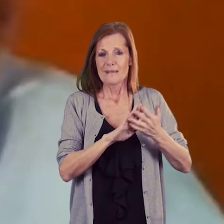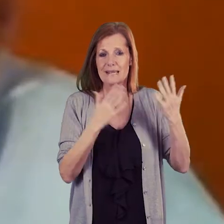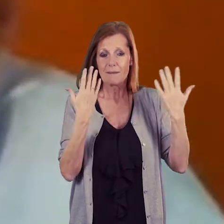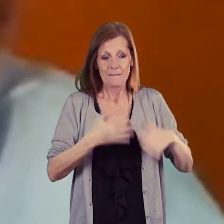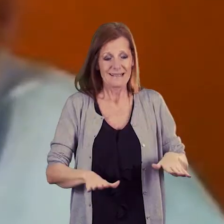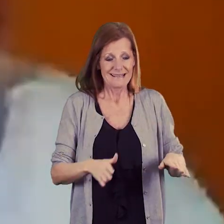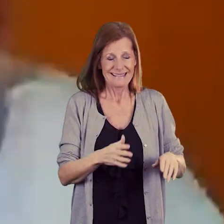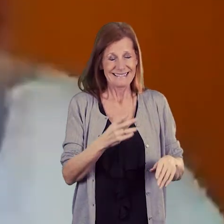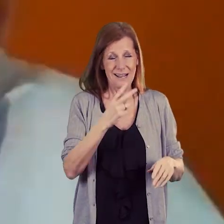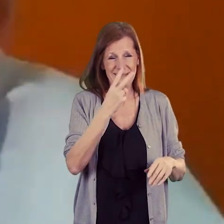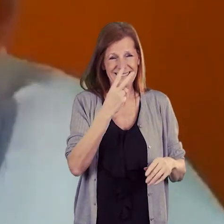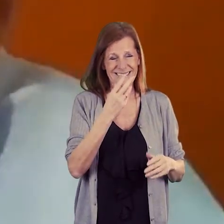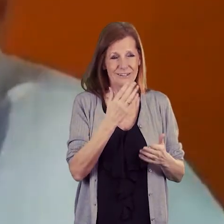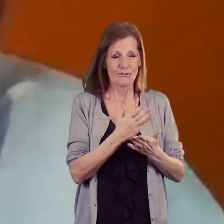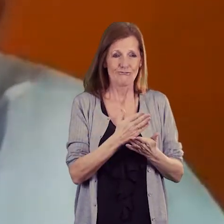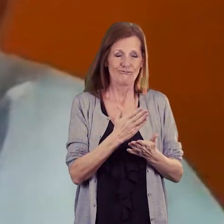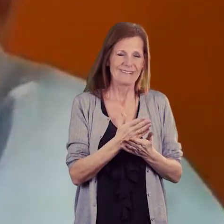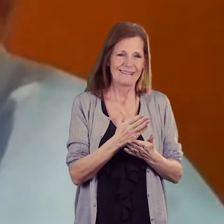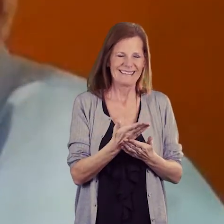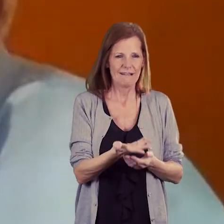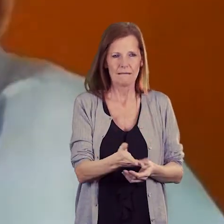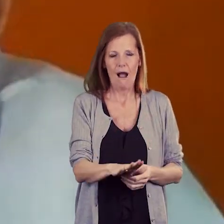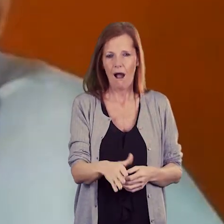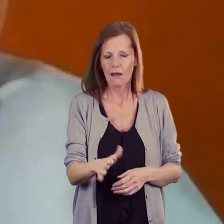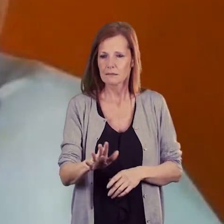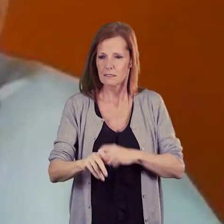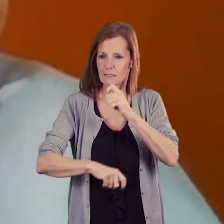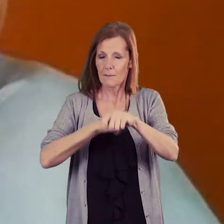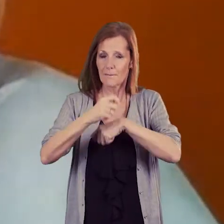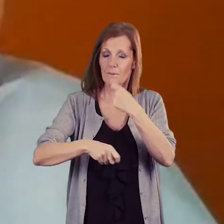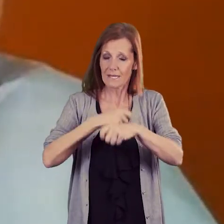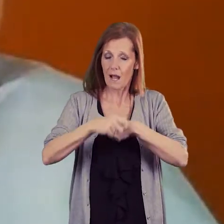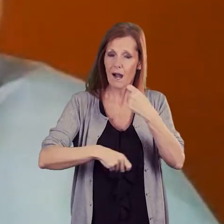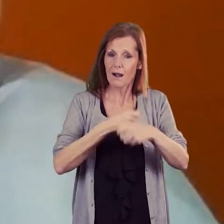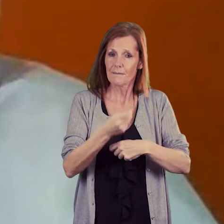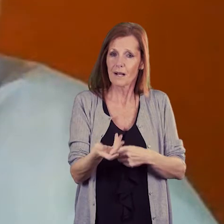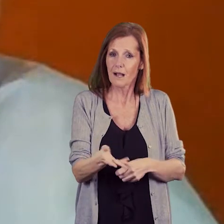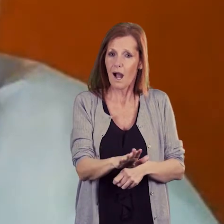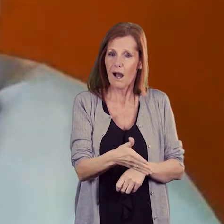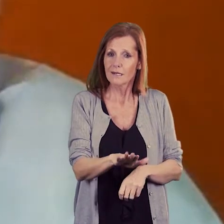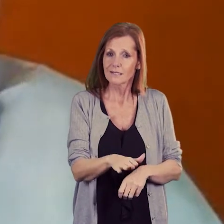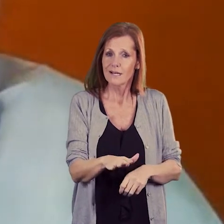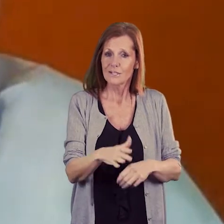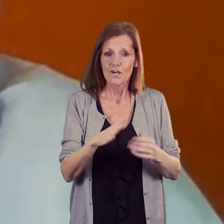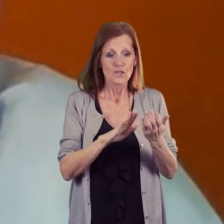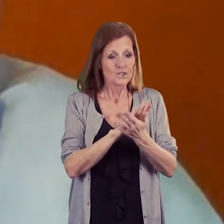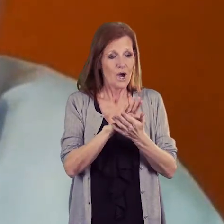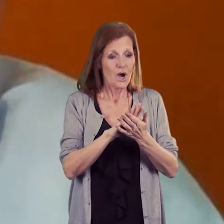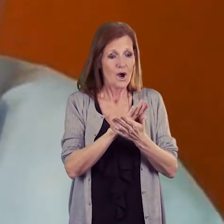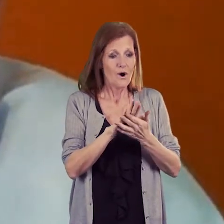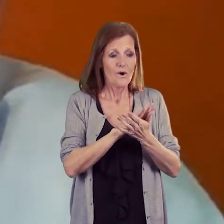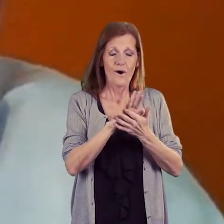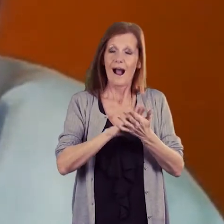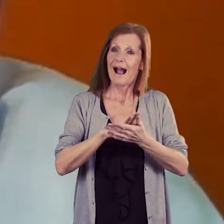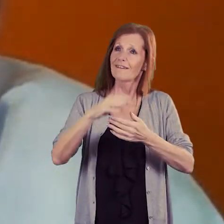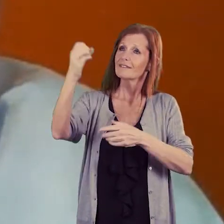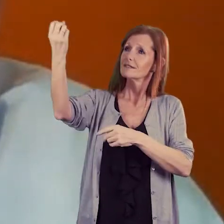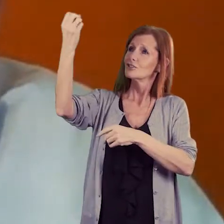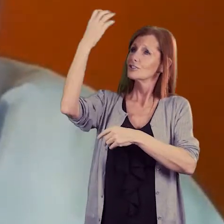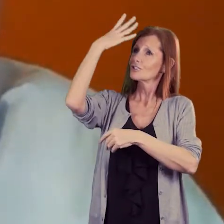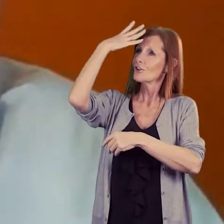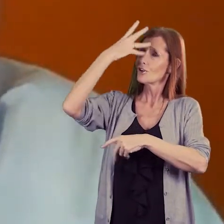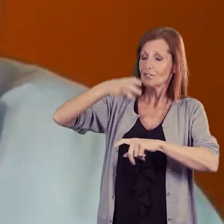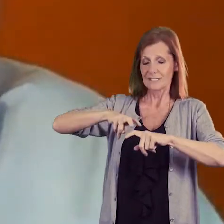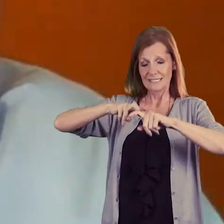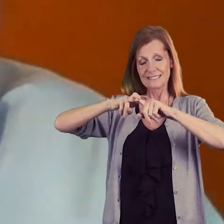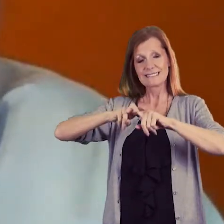actual garden. It was an old yard, really. It wasn't a garden. We made it into a garden. So therefore, there's a place there. It's a sun trap. They can go